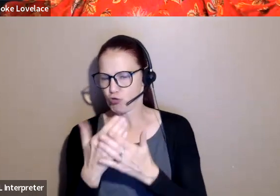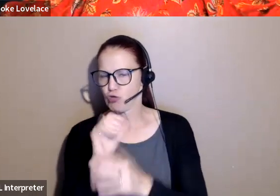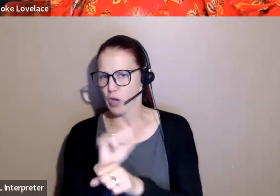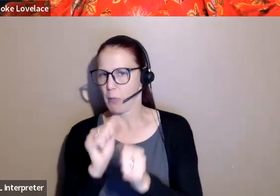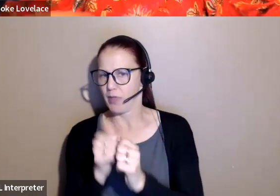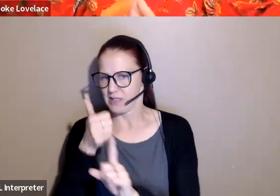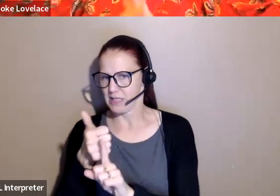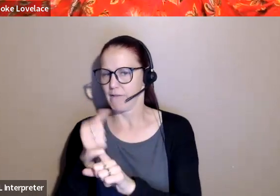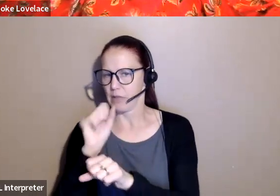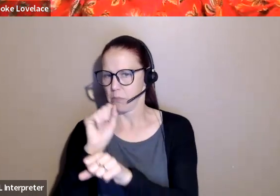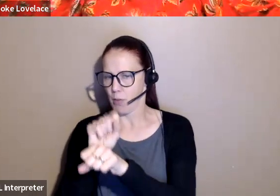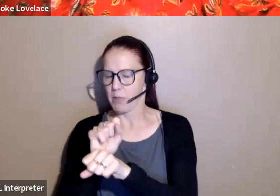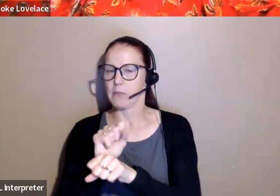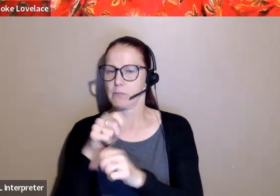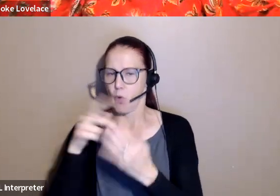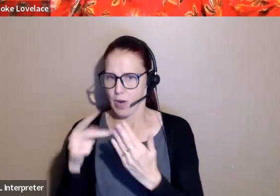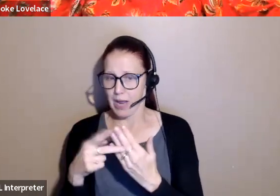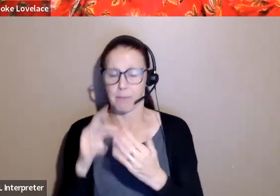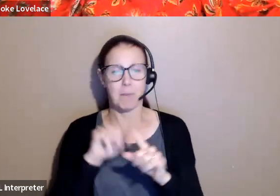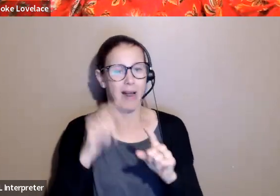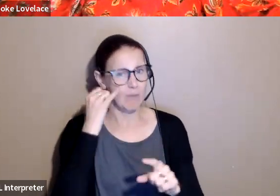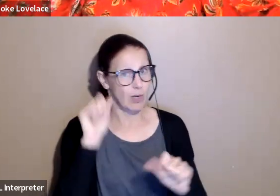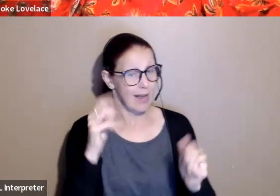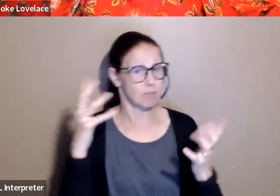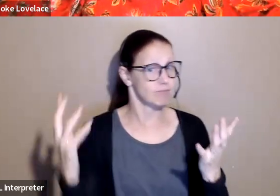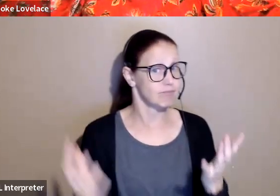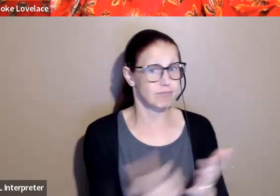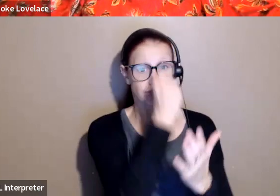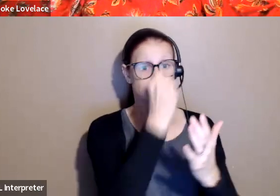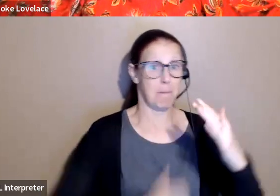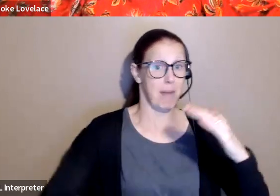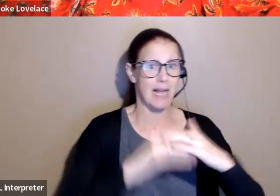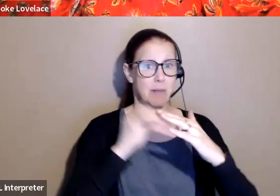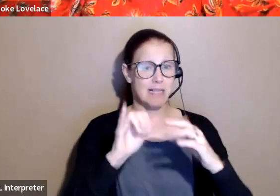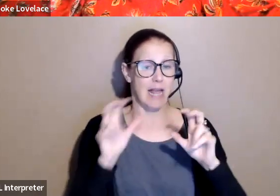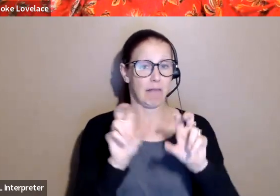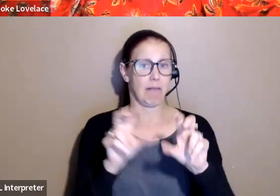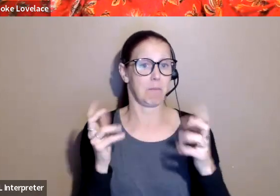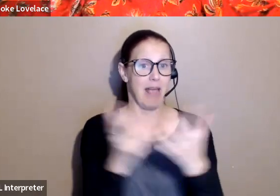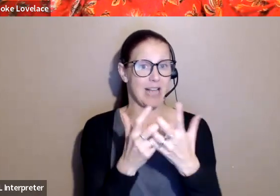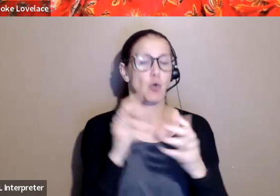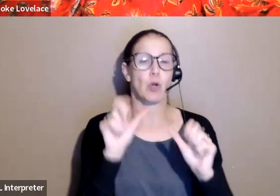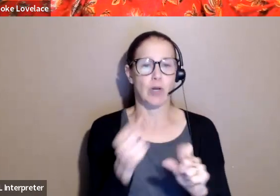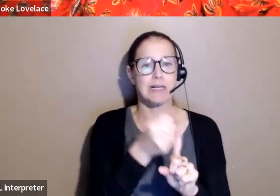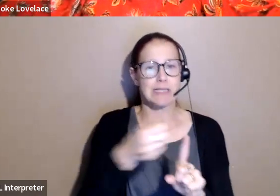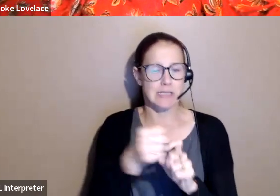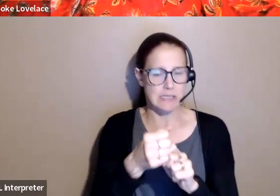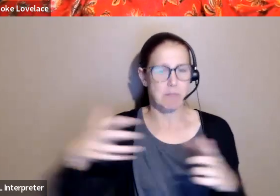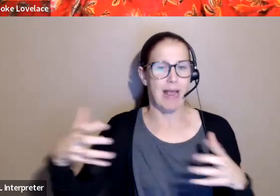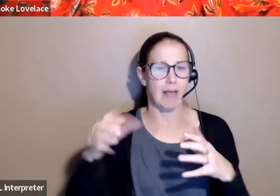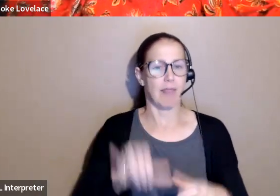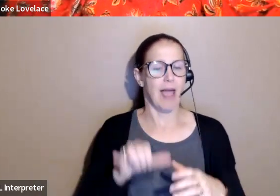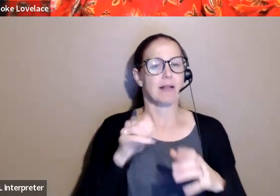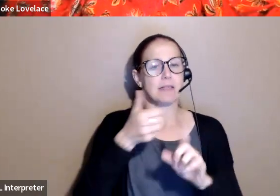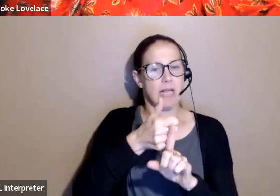self-employment program, but you know, if we can maximize that match, we could potentially expand that self-employment program,